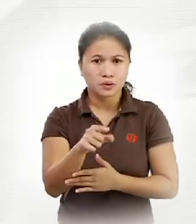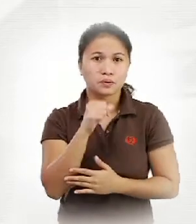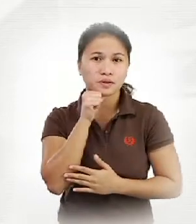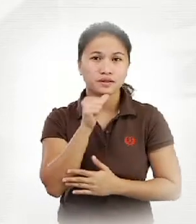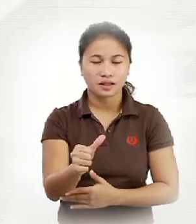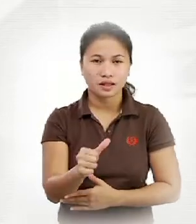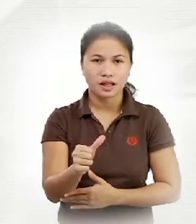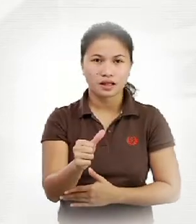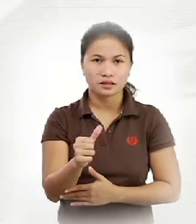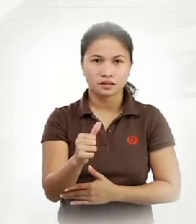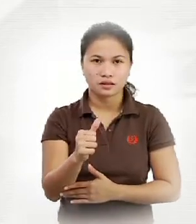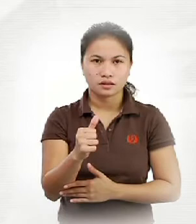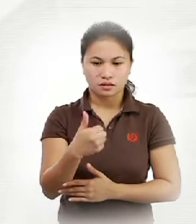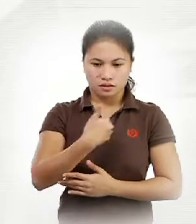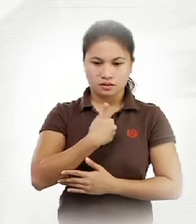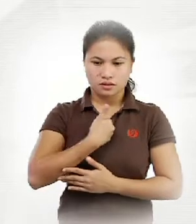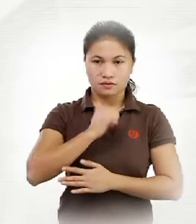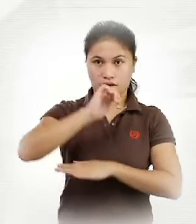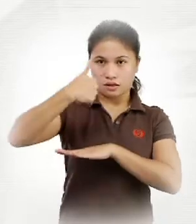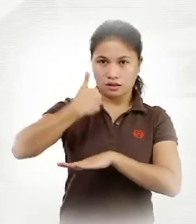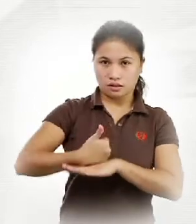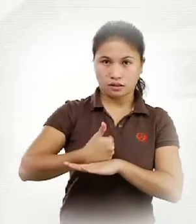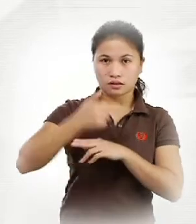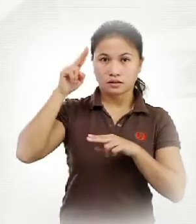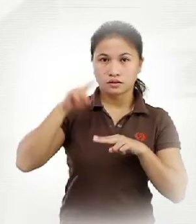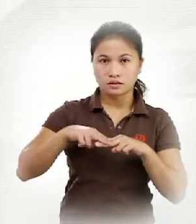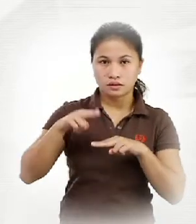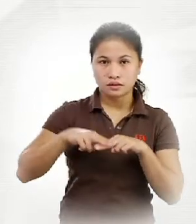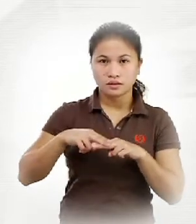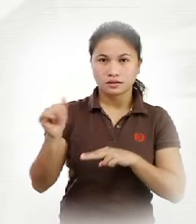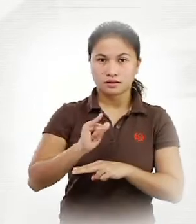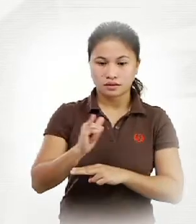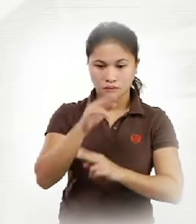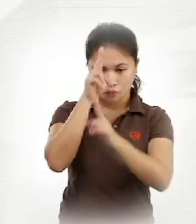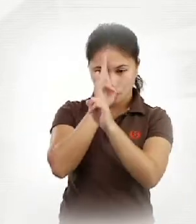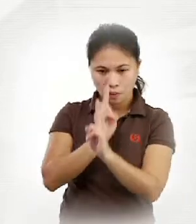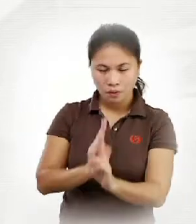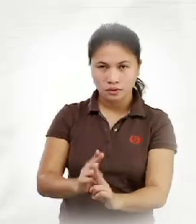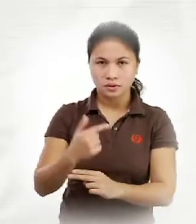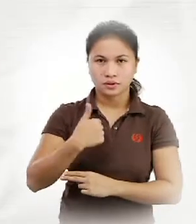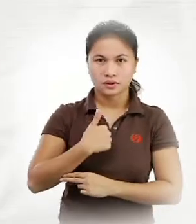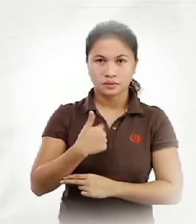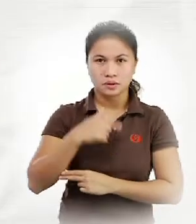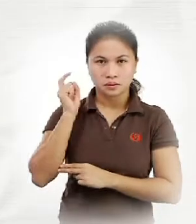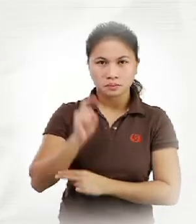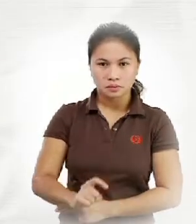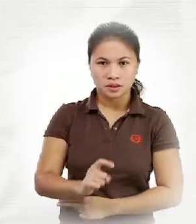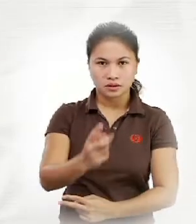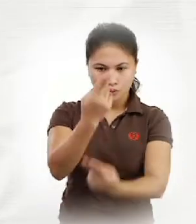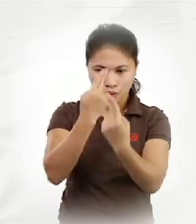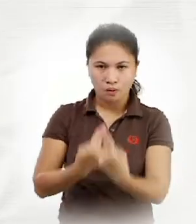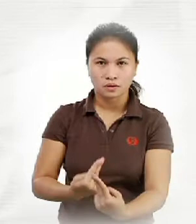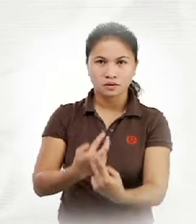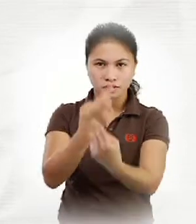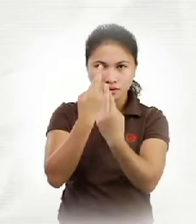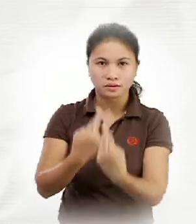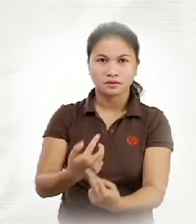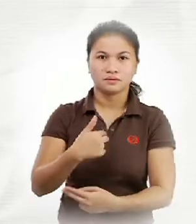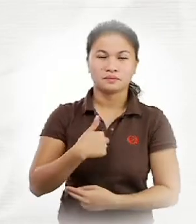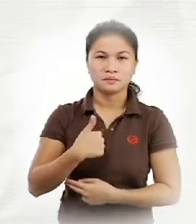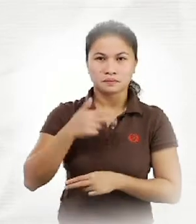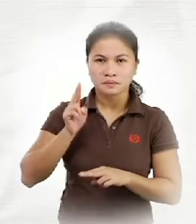you would not appoint yourself as the guest of honor. But I guess